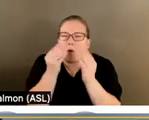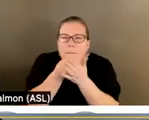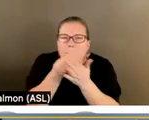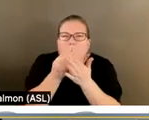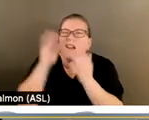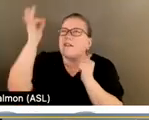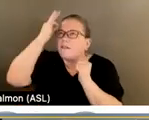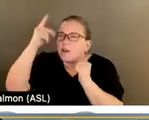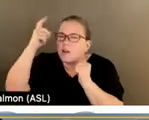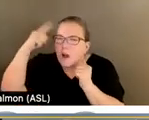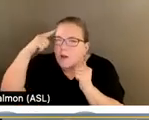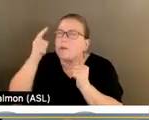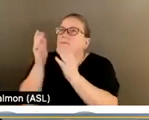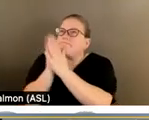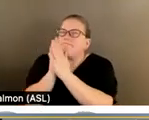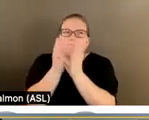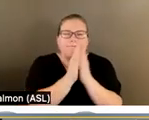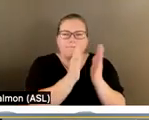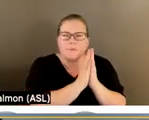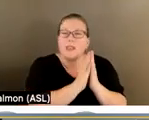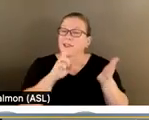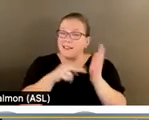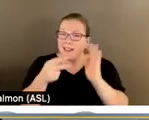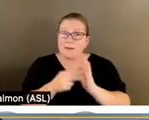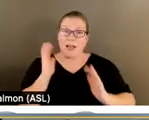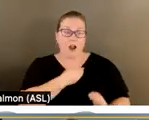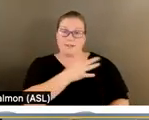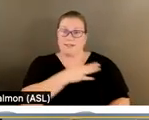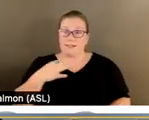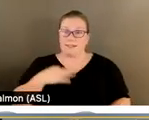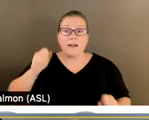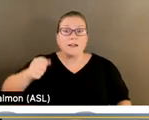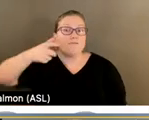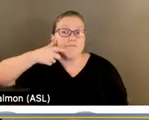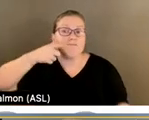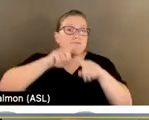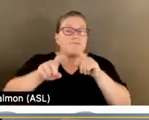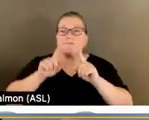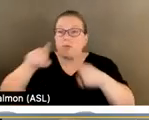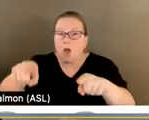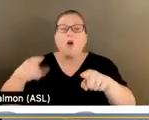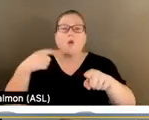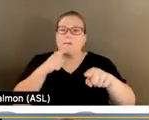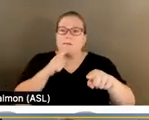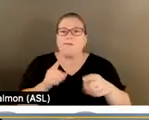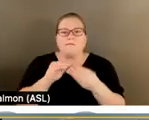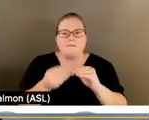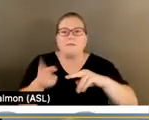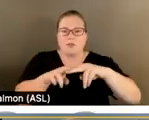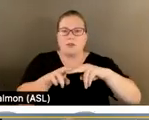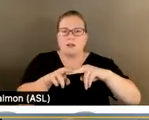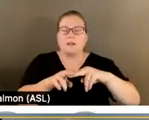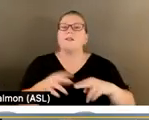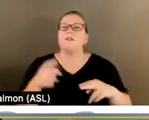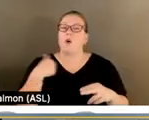other sources. And so we've been able to increase our staffing. And so we measure success of whether or not we answered the call within 30